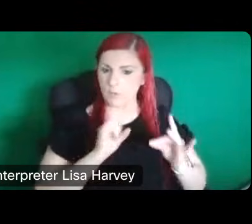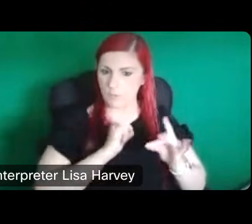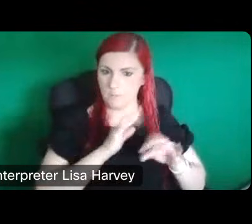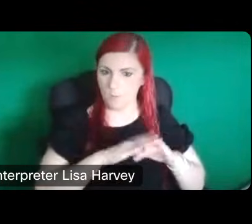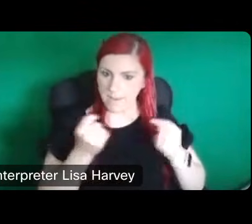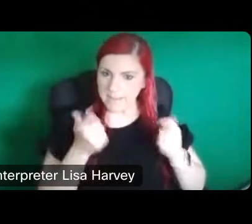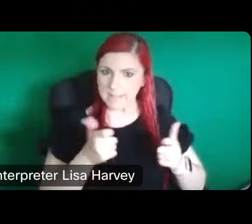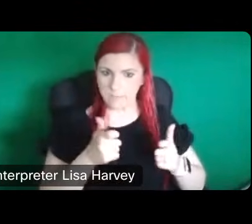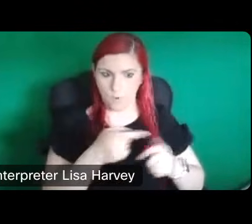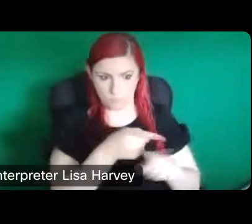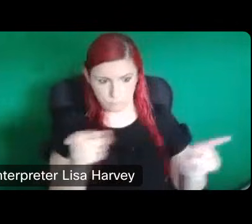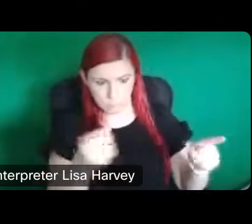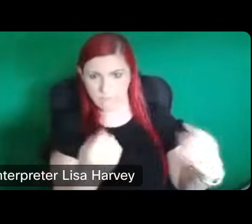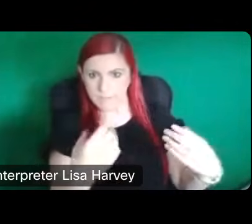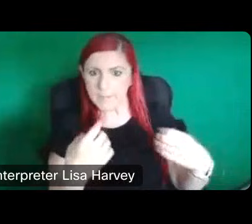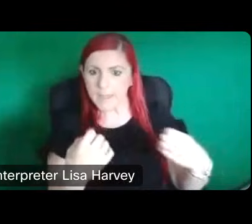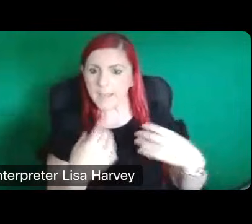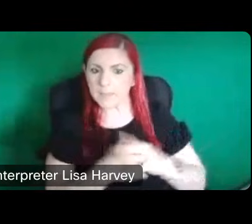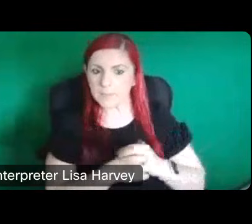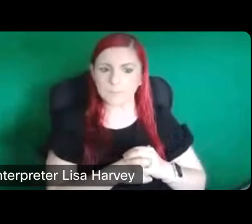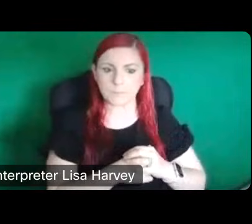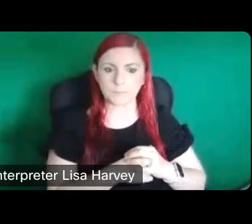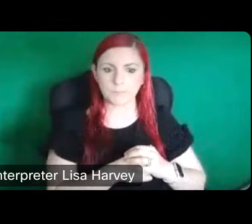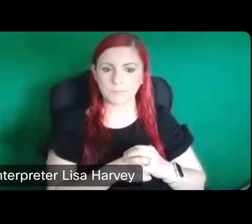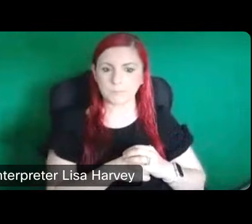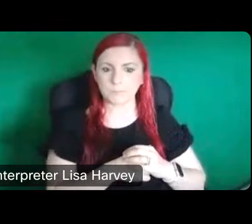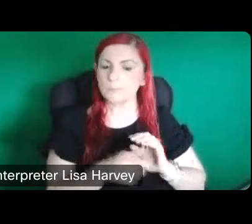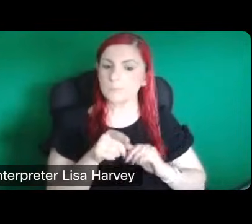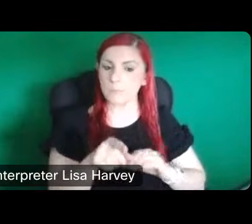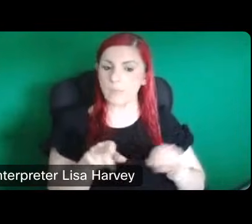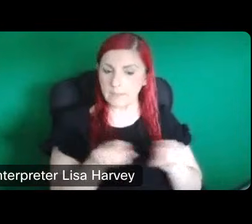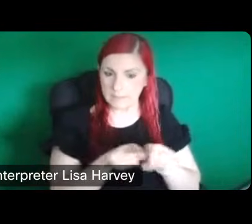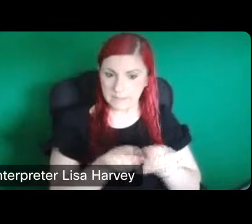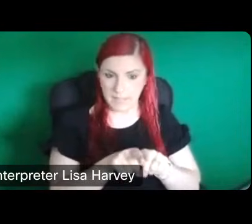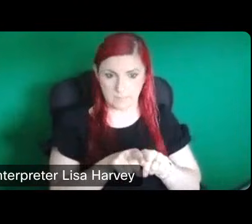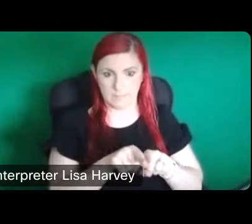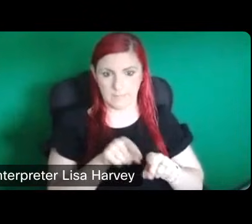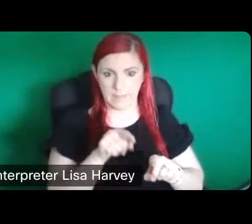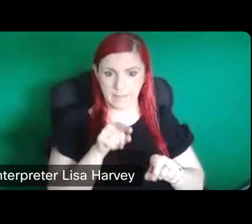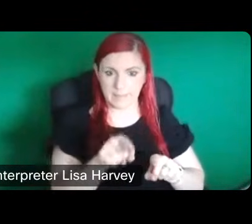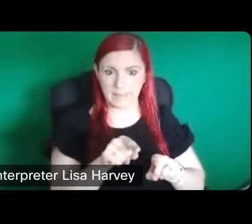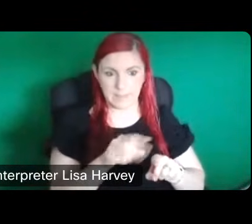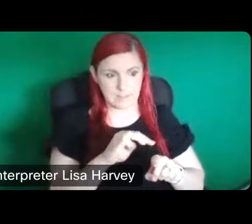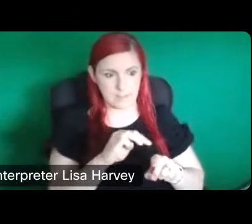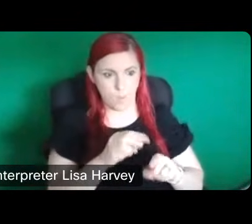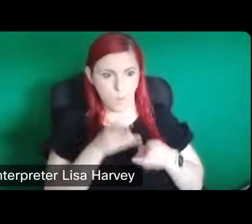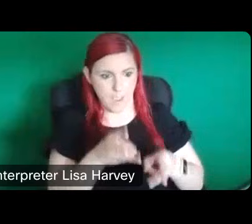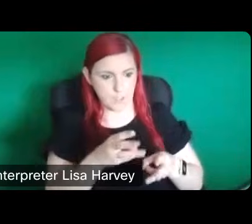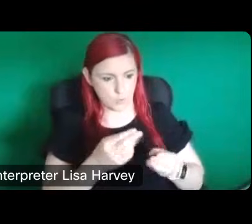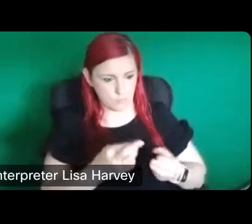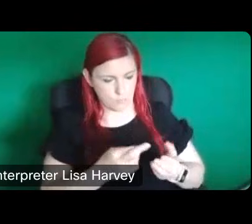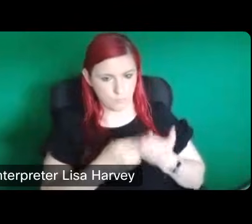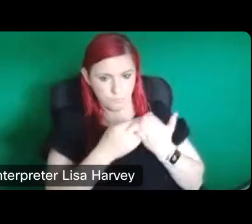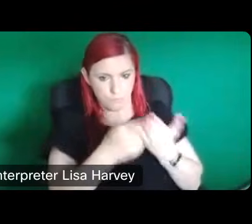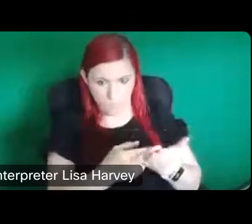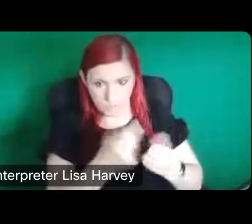their feedback when things haven't gone well. Again, there needs to be an escalation point when the patient advocacy service has gone as far as it